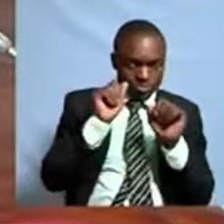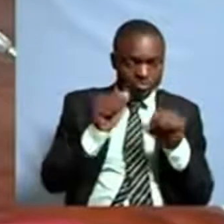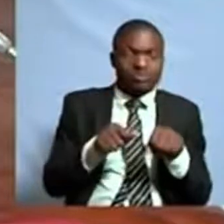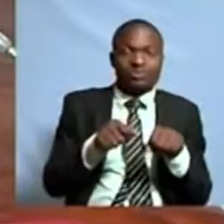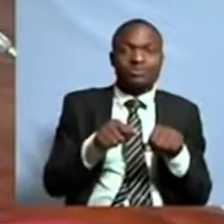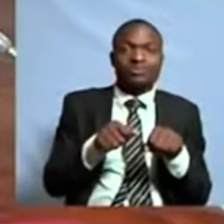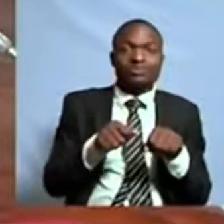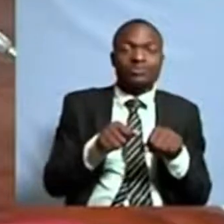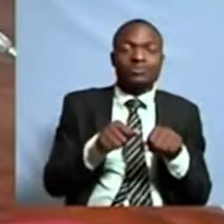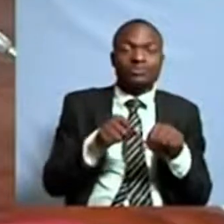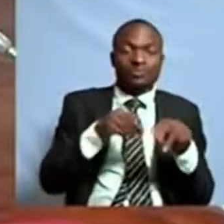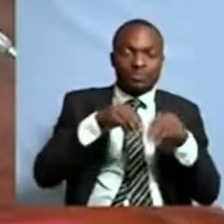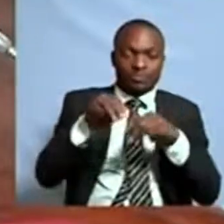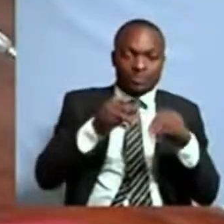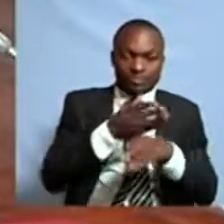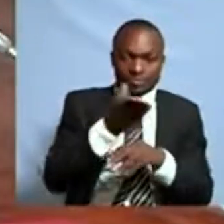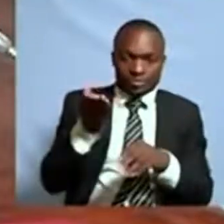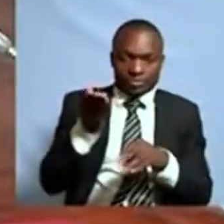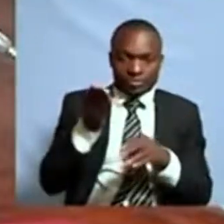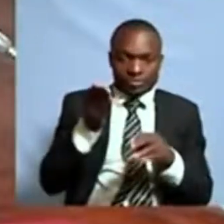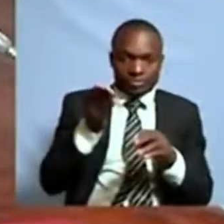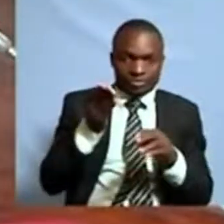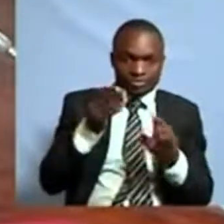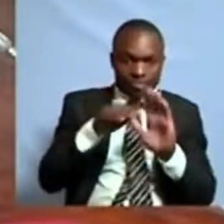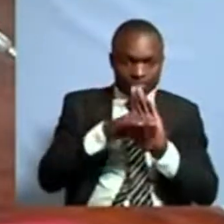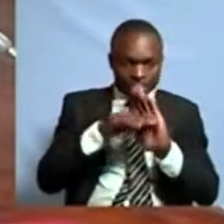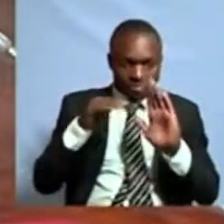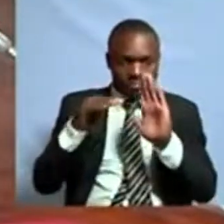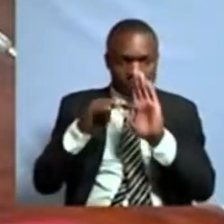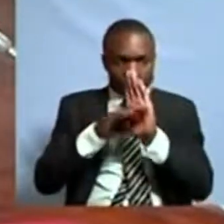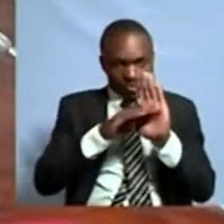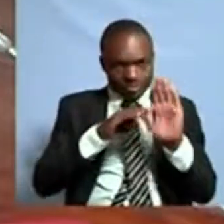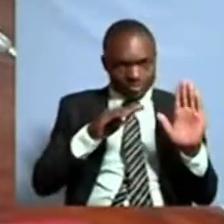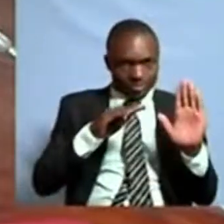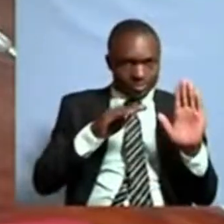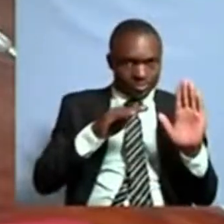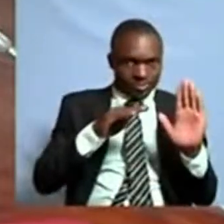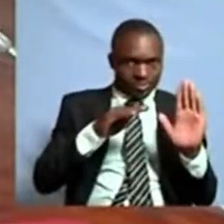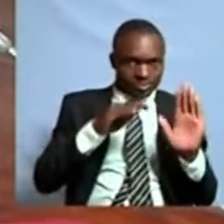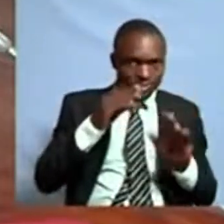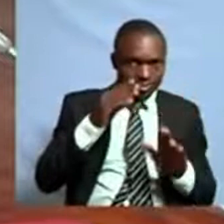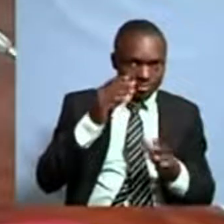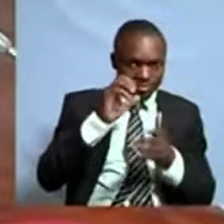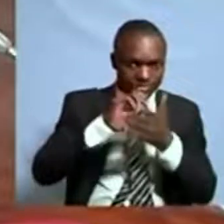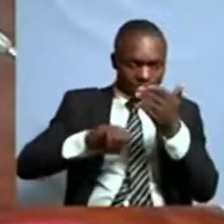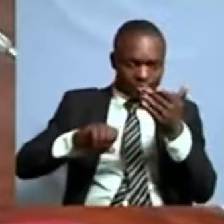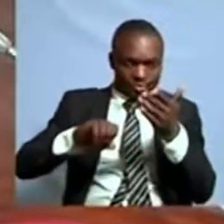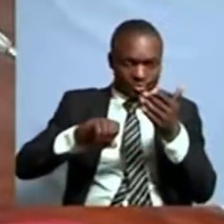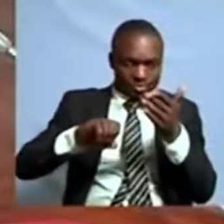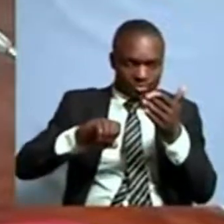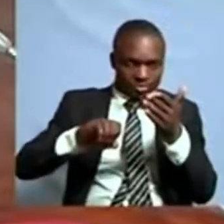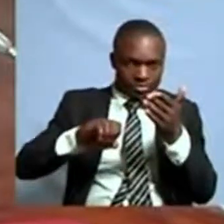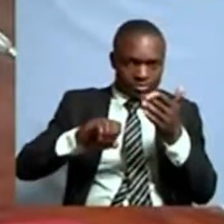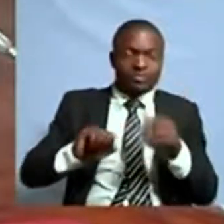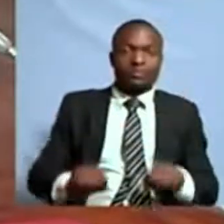actually afford those partial withdrawals. Chairperson, in moving forward, we note that